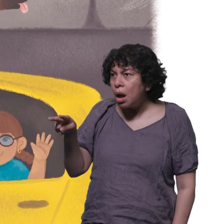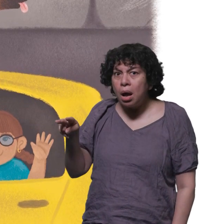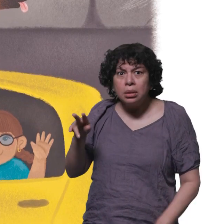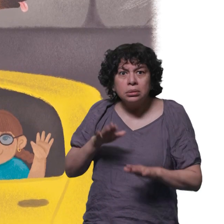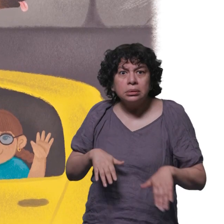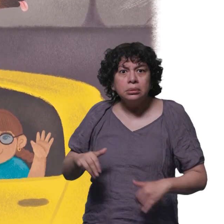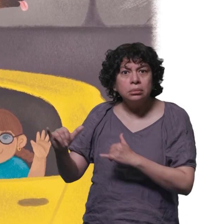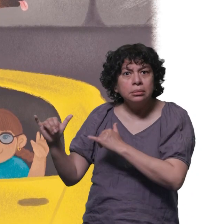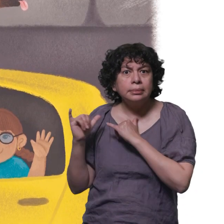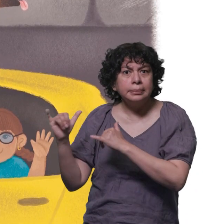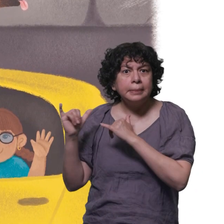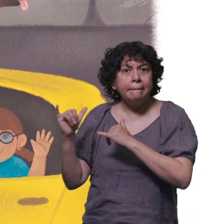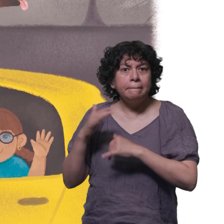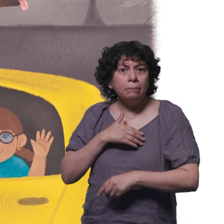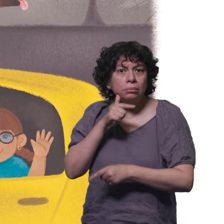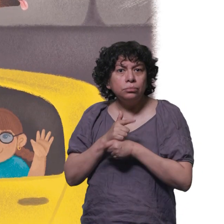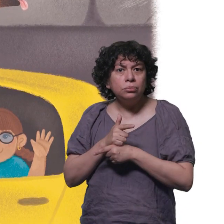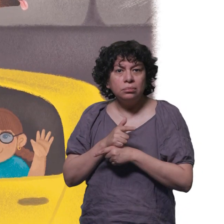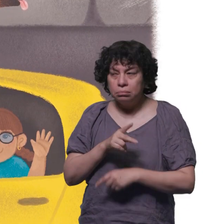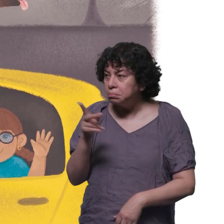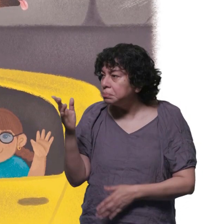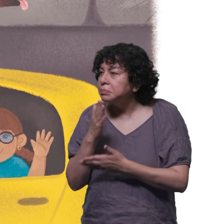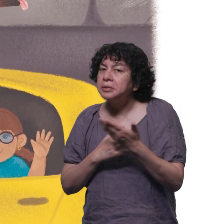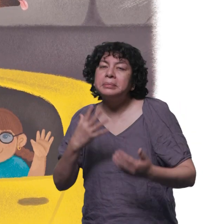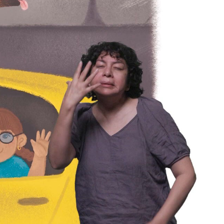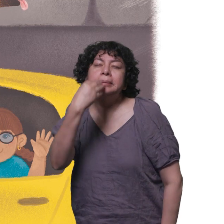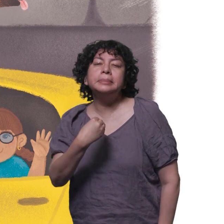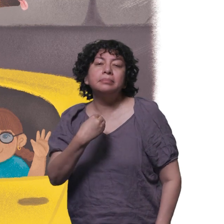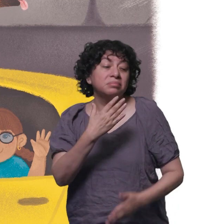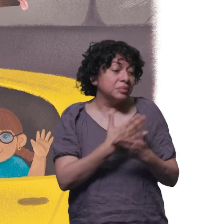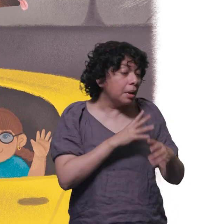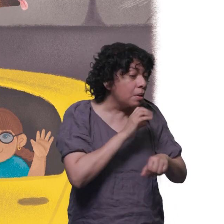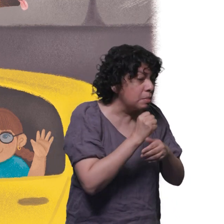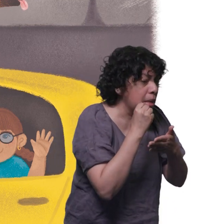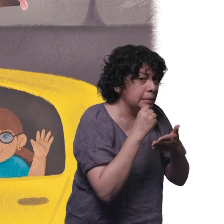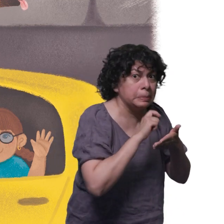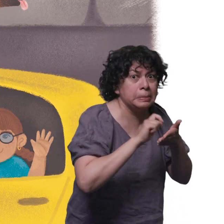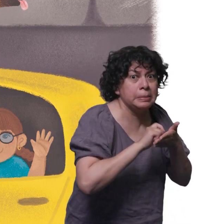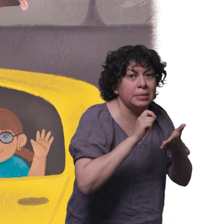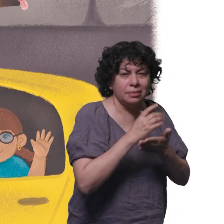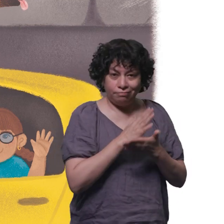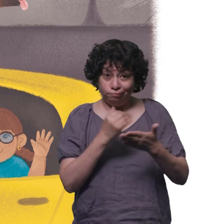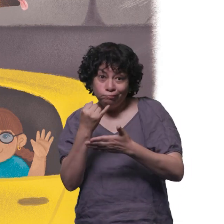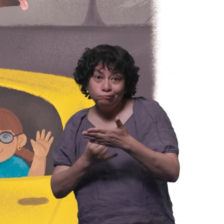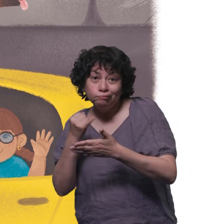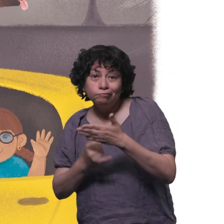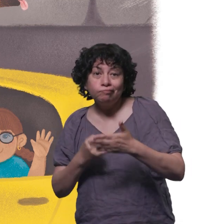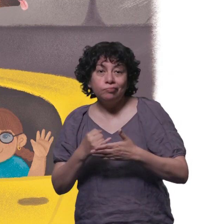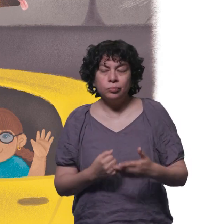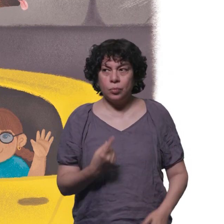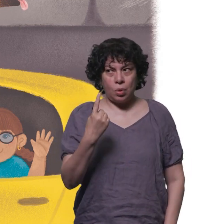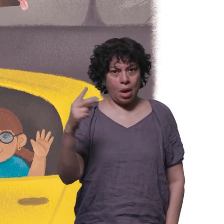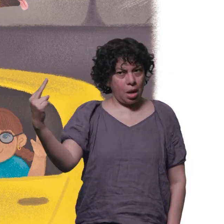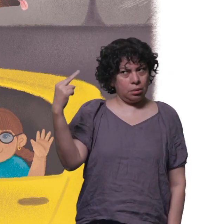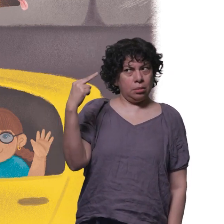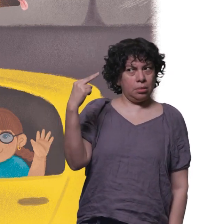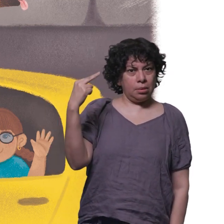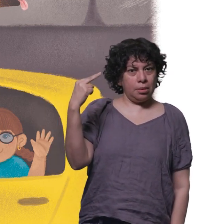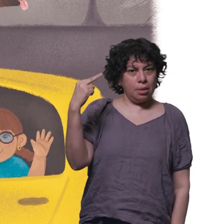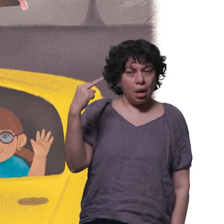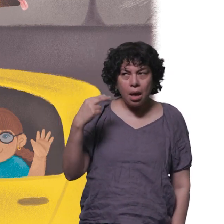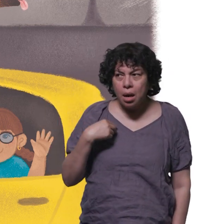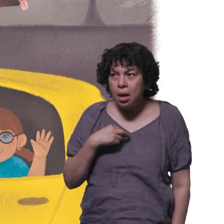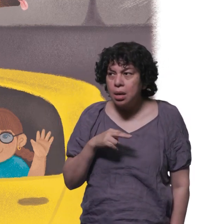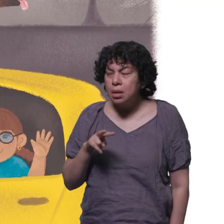just like me and Melanie. Some are asleep, some are doing homework or drawing. One is looking